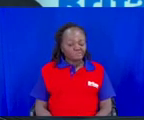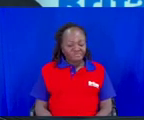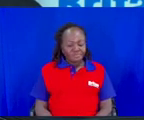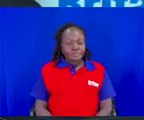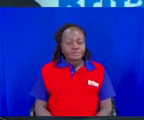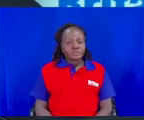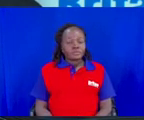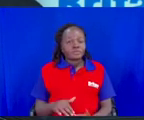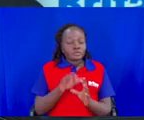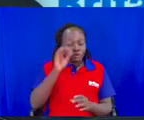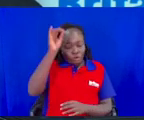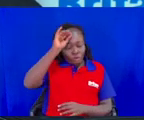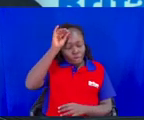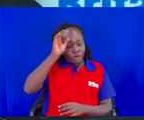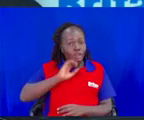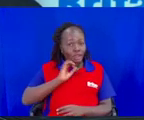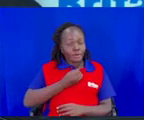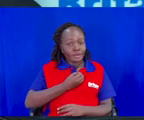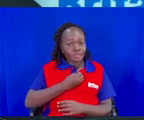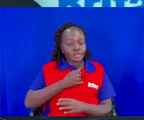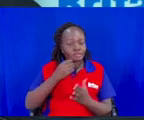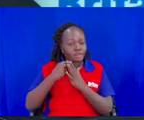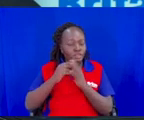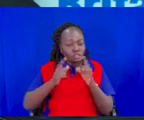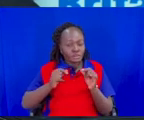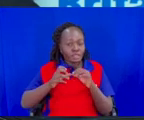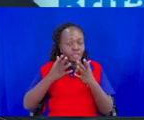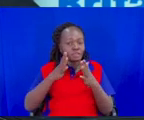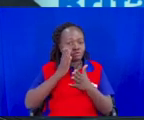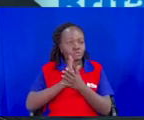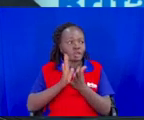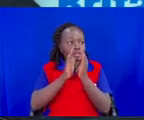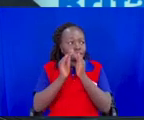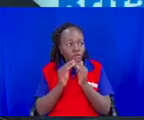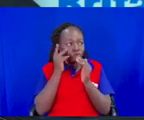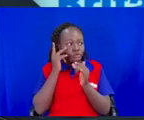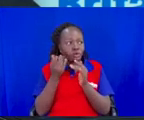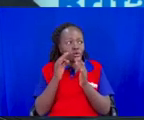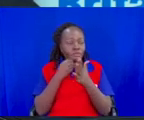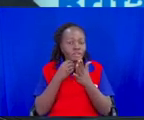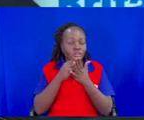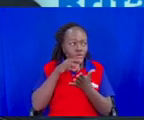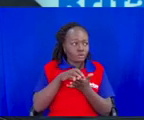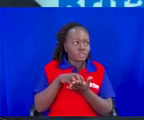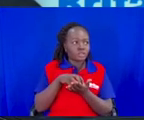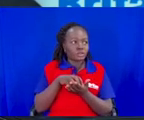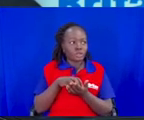In our opinion, the financial statements give a true and fair view of the financial position